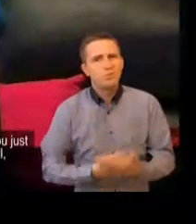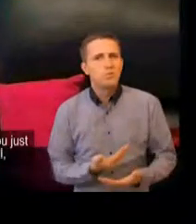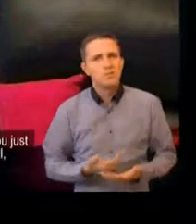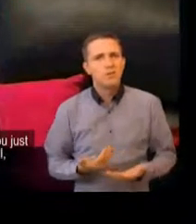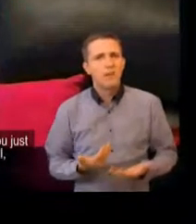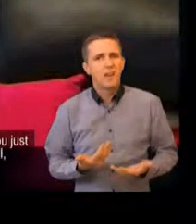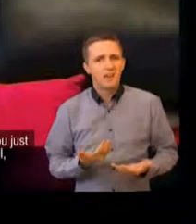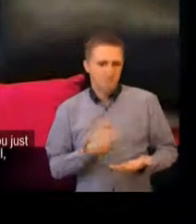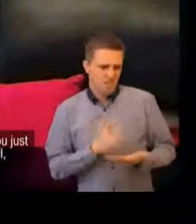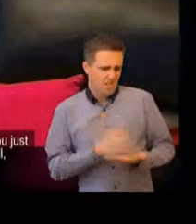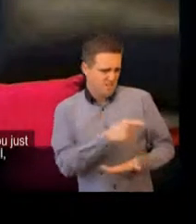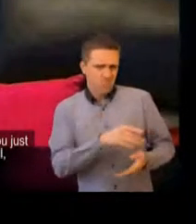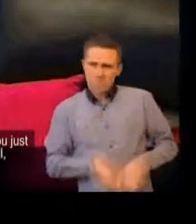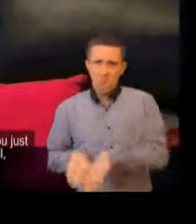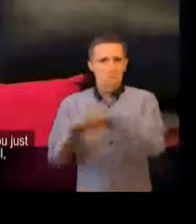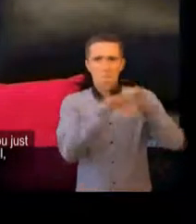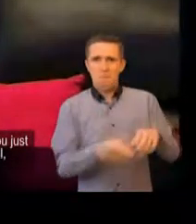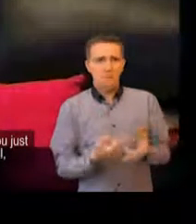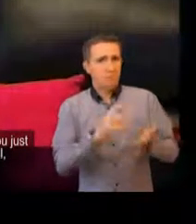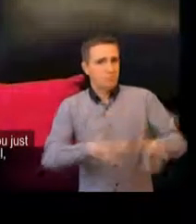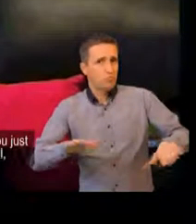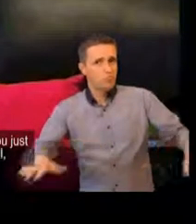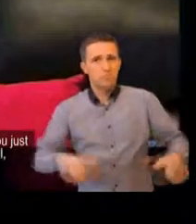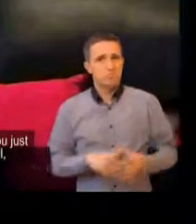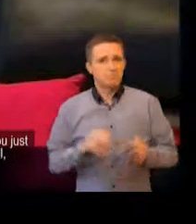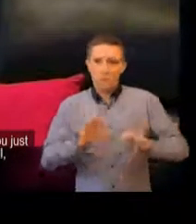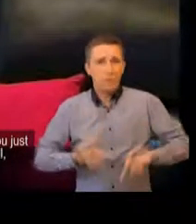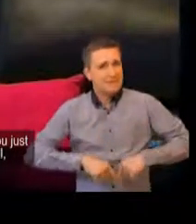other parents, what would it be about having a child with a visual impairment? I don't know,